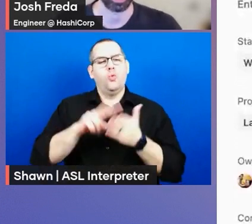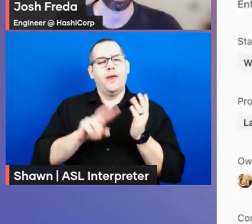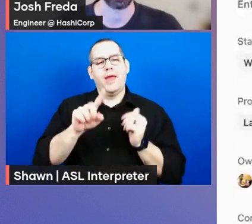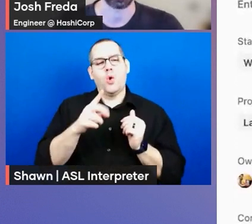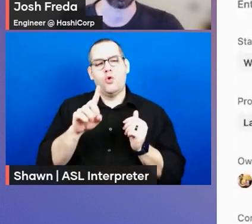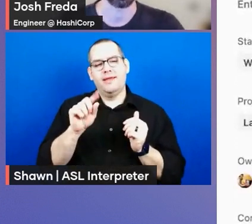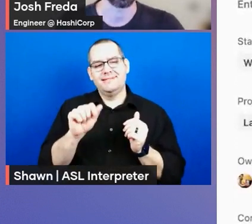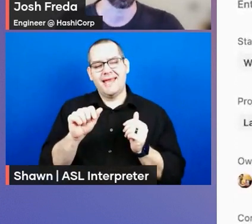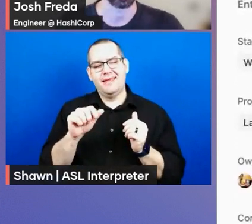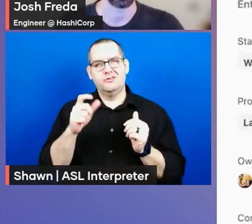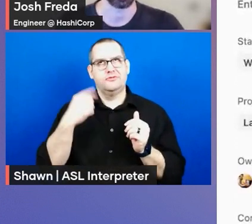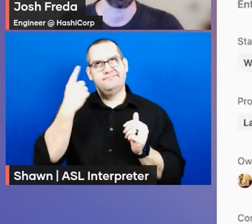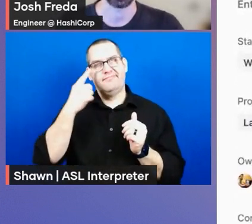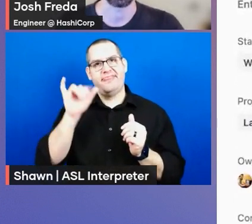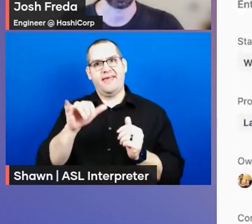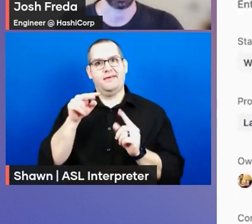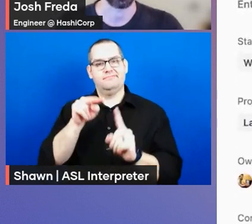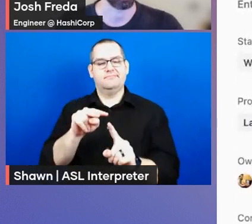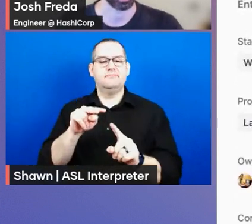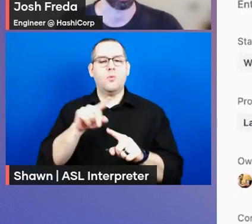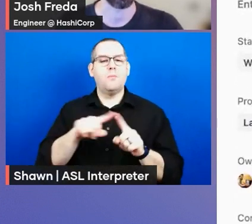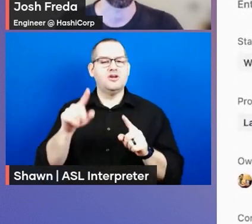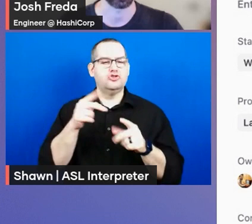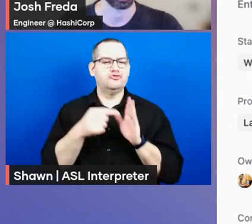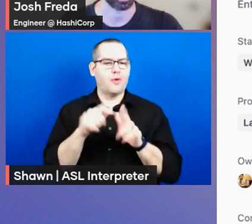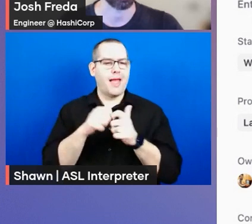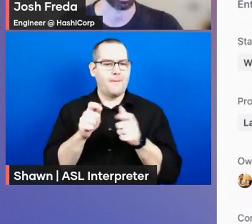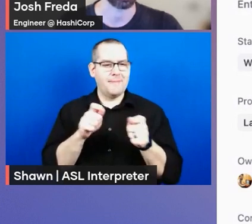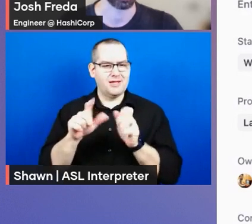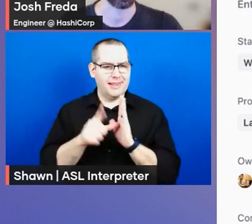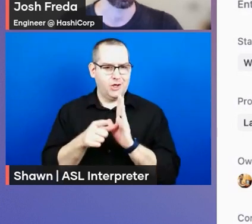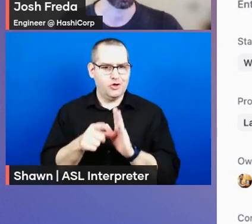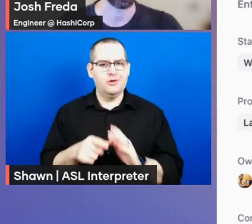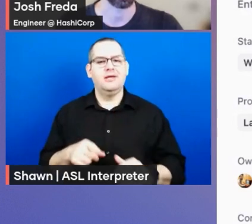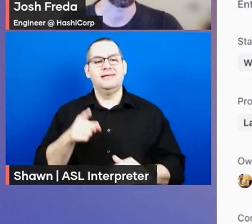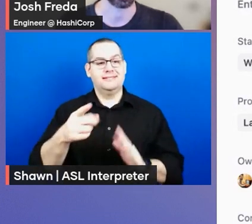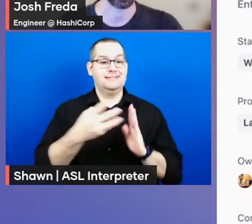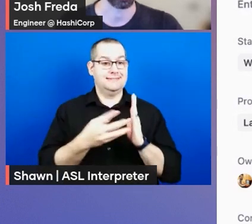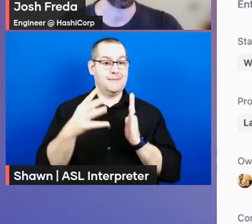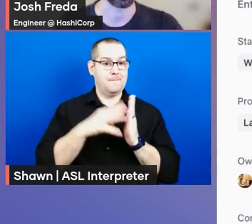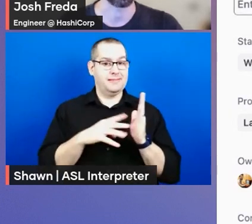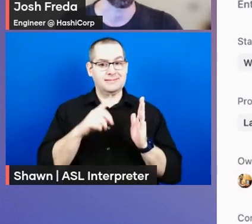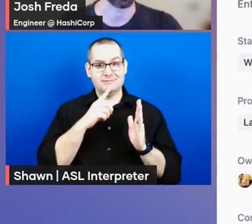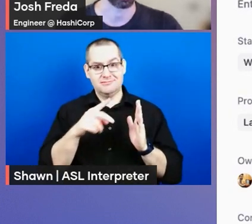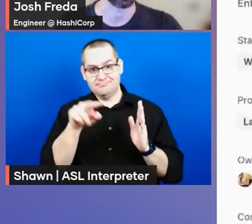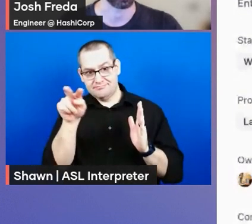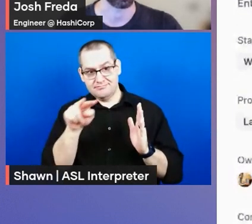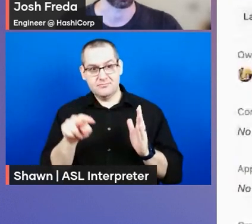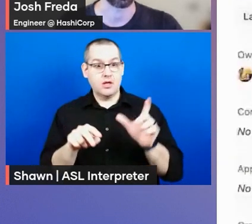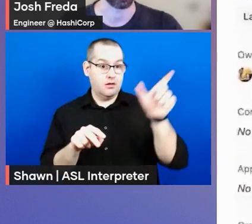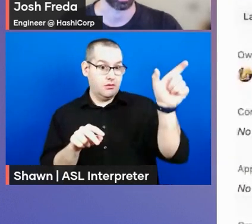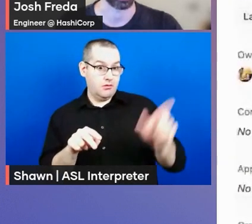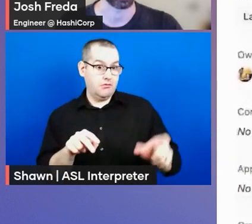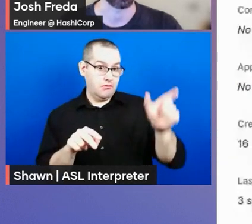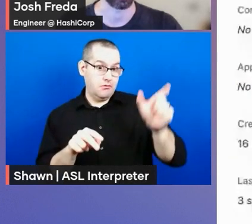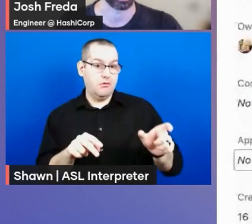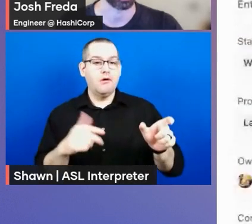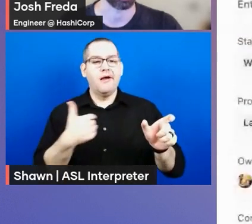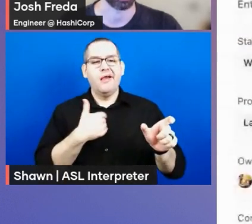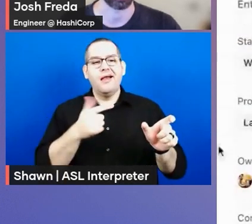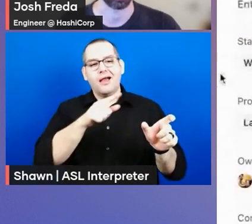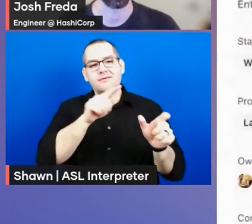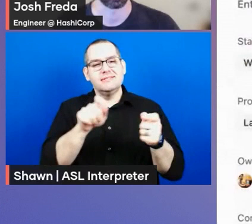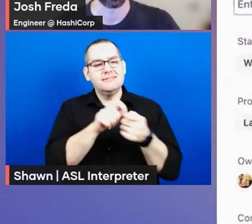later about how we kind of try and manage that. But it's a template. You can see here on the sidebar, this is like where you fill in the different metadata